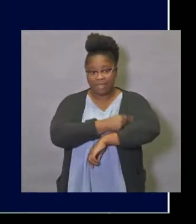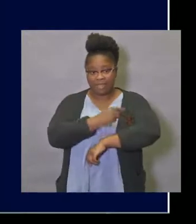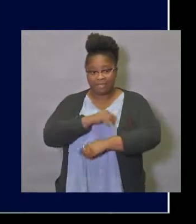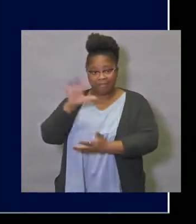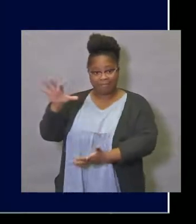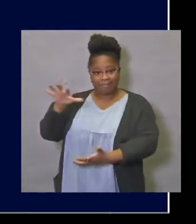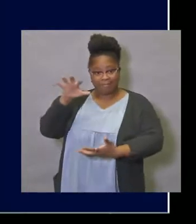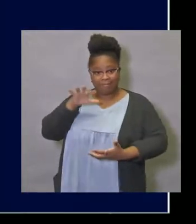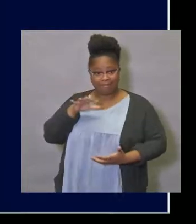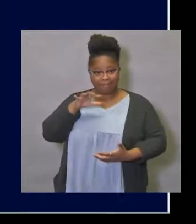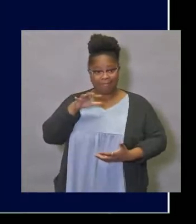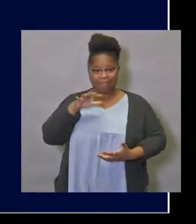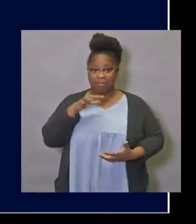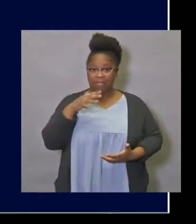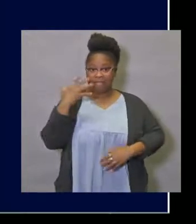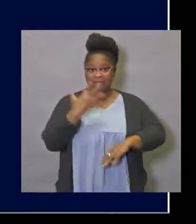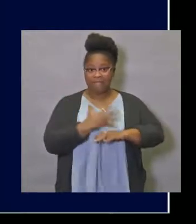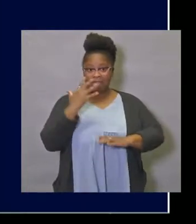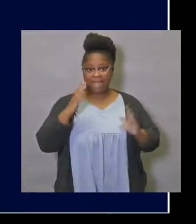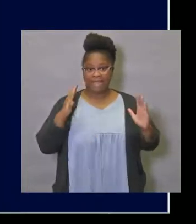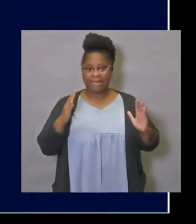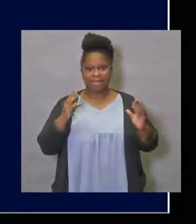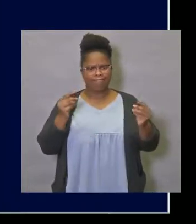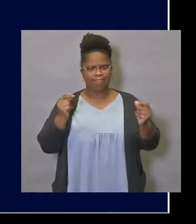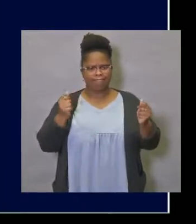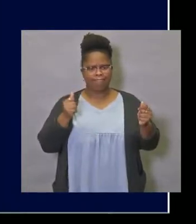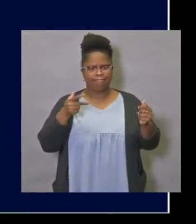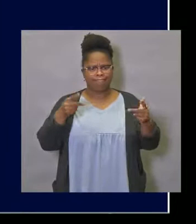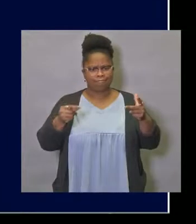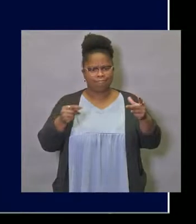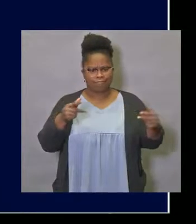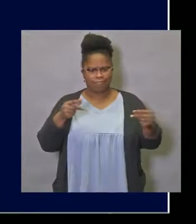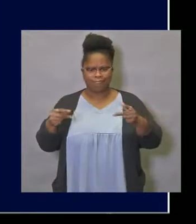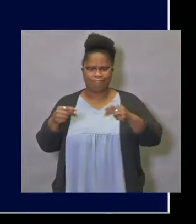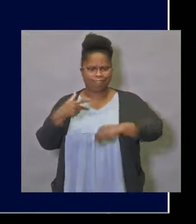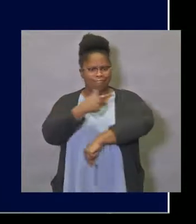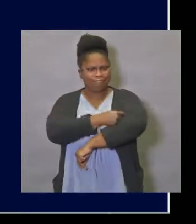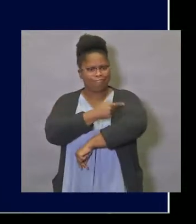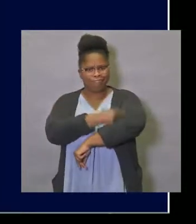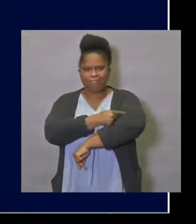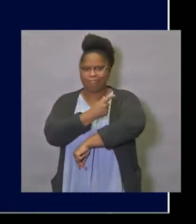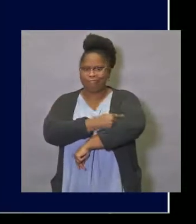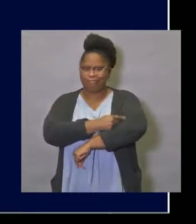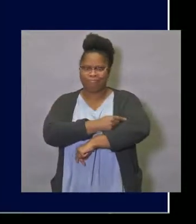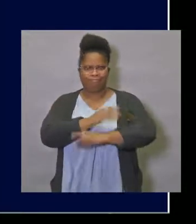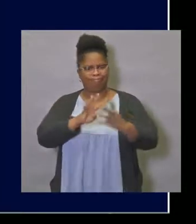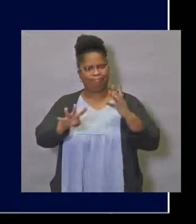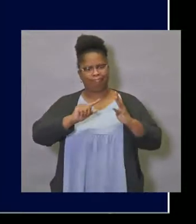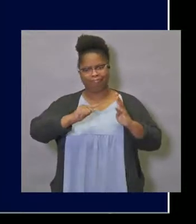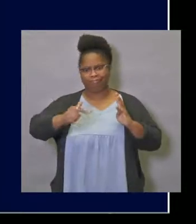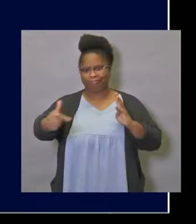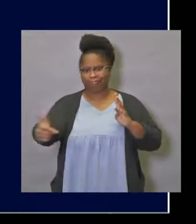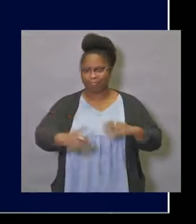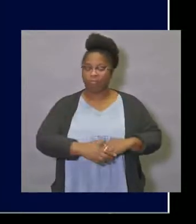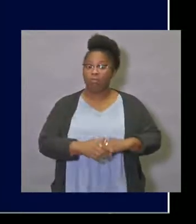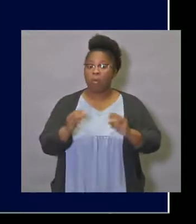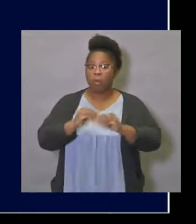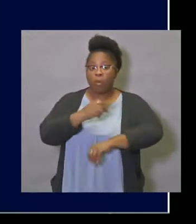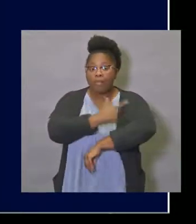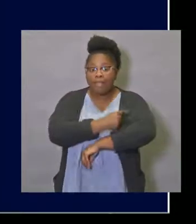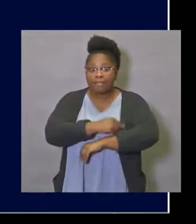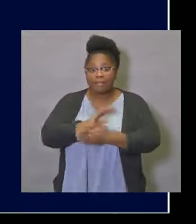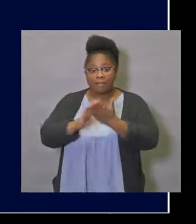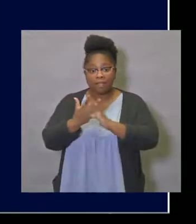within 5 days were in the arms of people who are eligible to get vaccinated. As more vaccine comes into LA